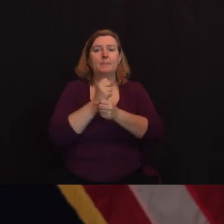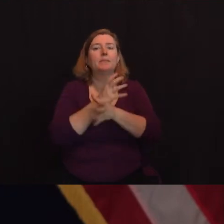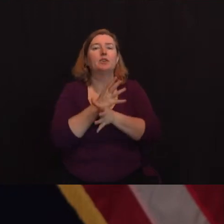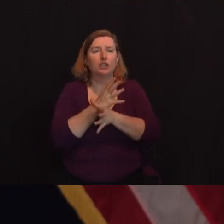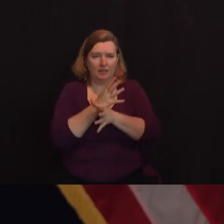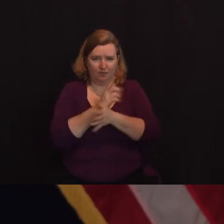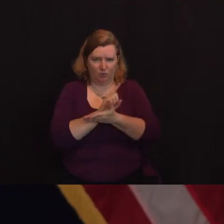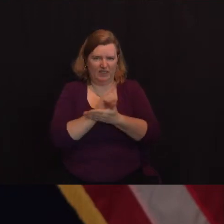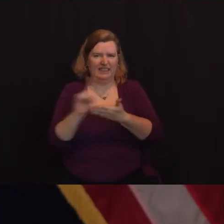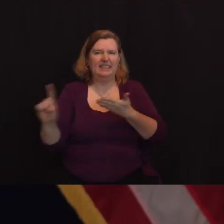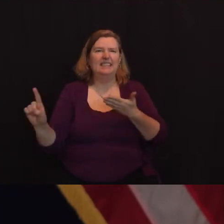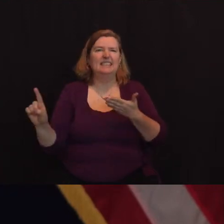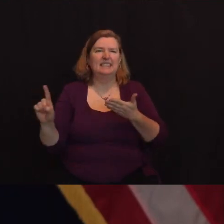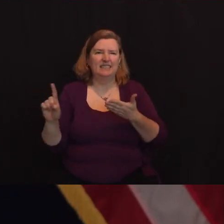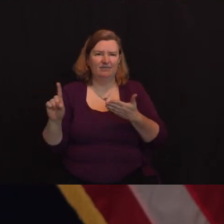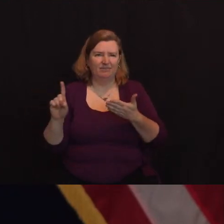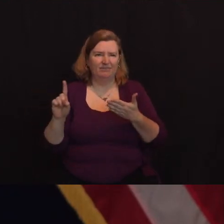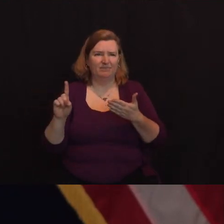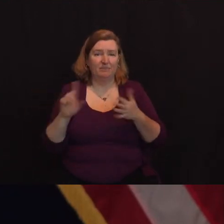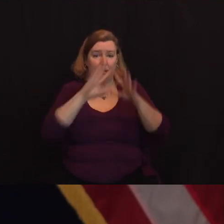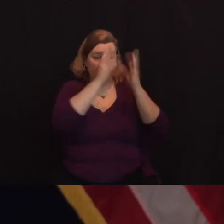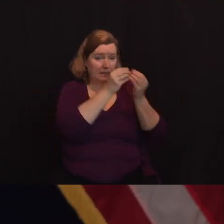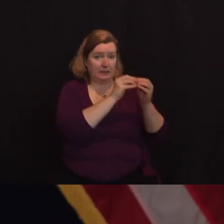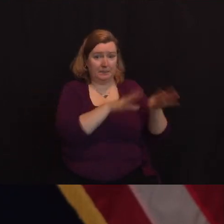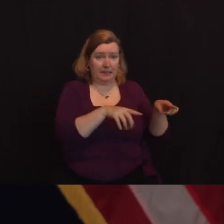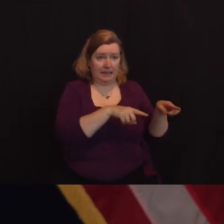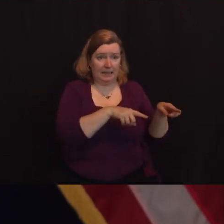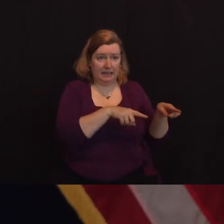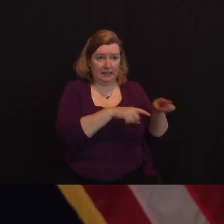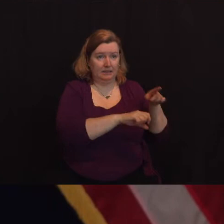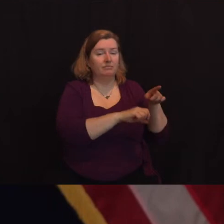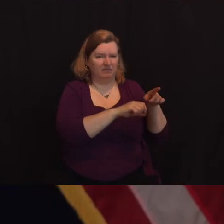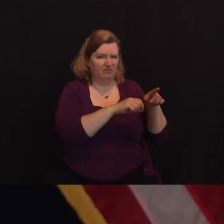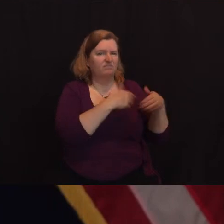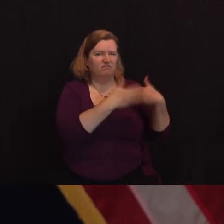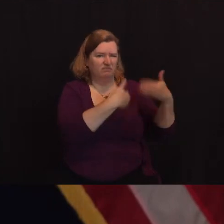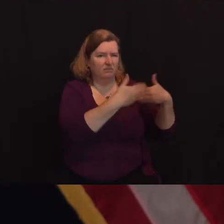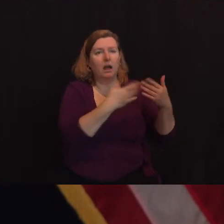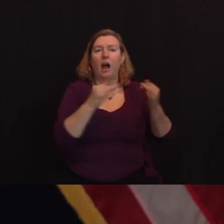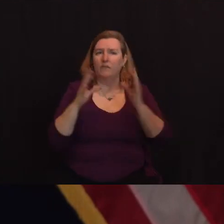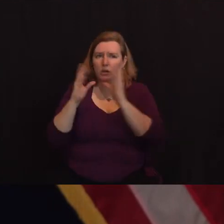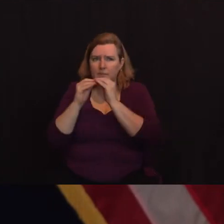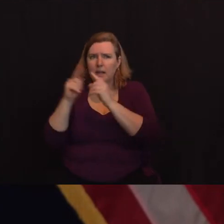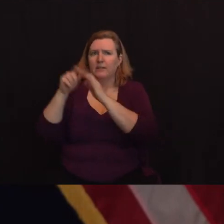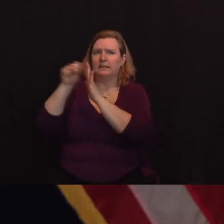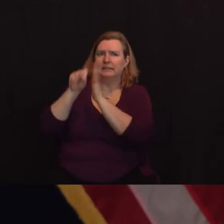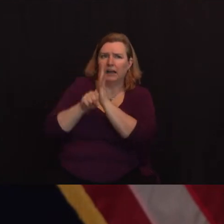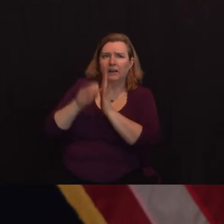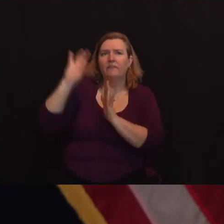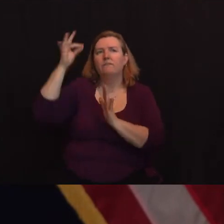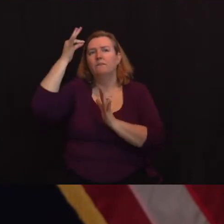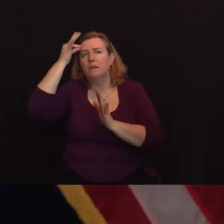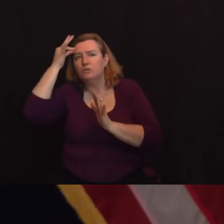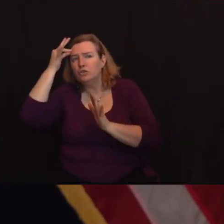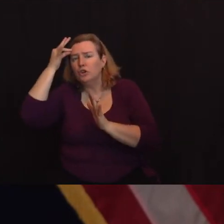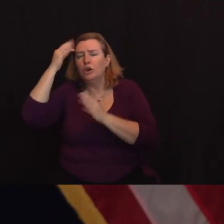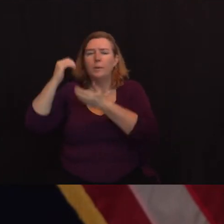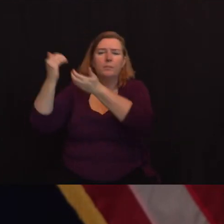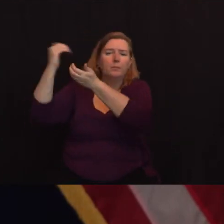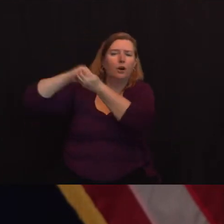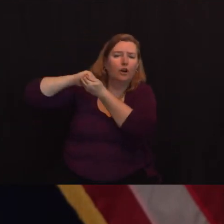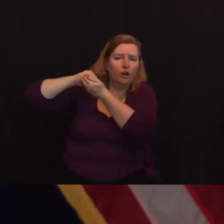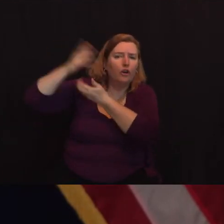And the pandemic has not stopped us from meeting with our federal, state, county, and local emergency management partners. Those relationships